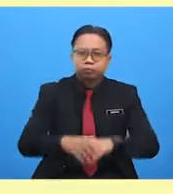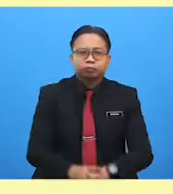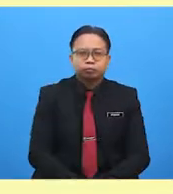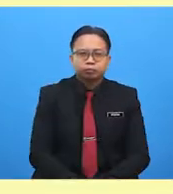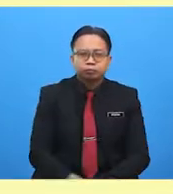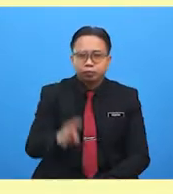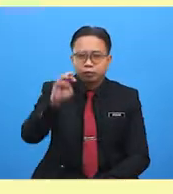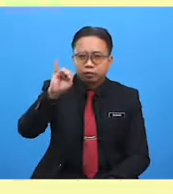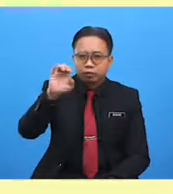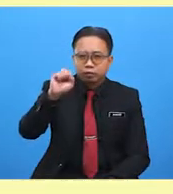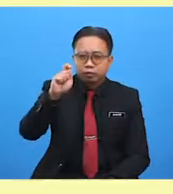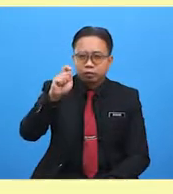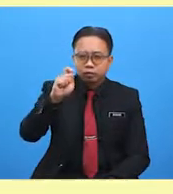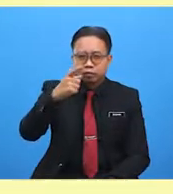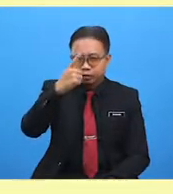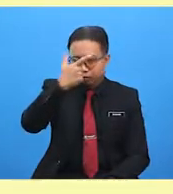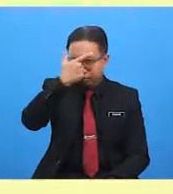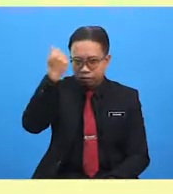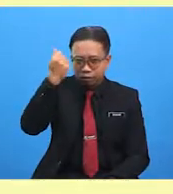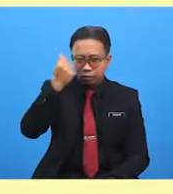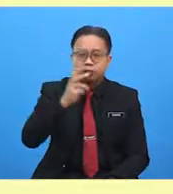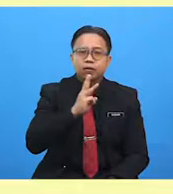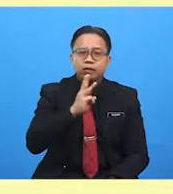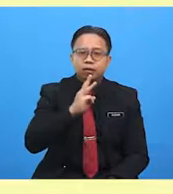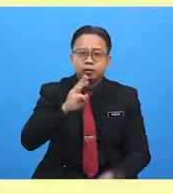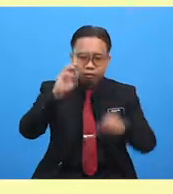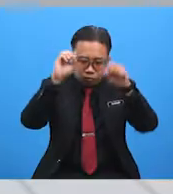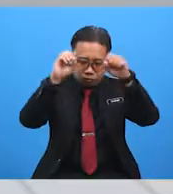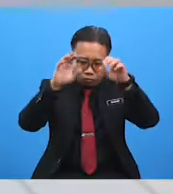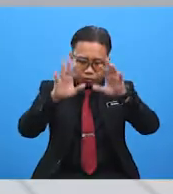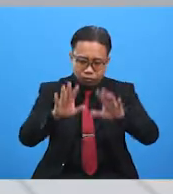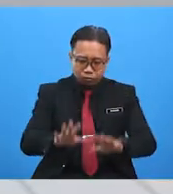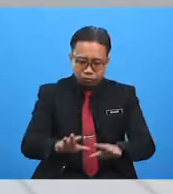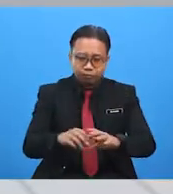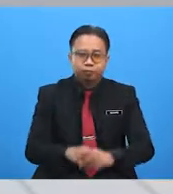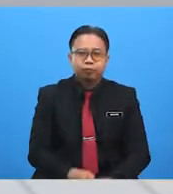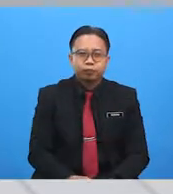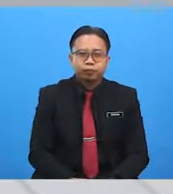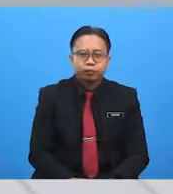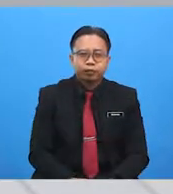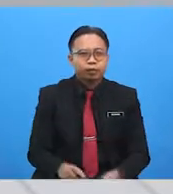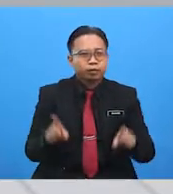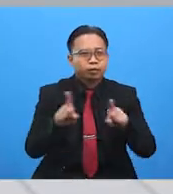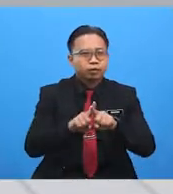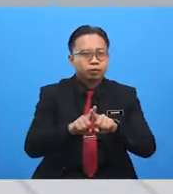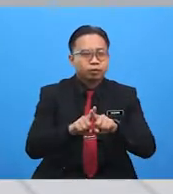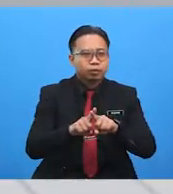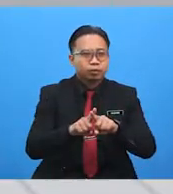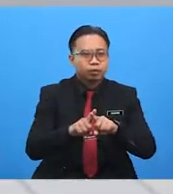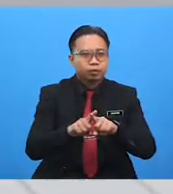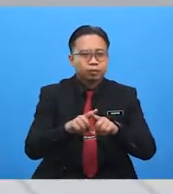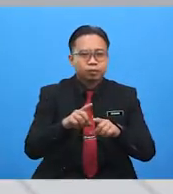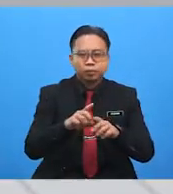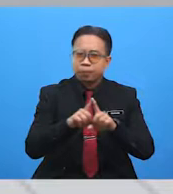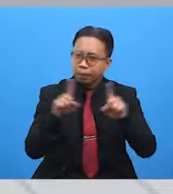is caused by water droplets in the air. They're similar, but fog is generally